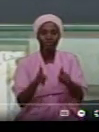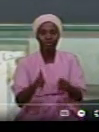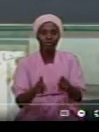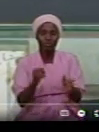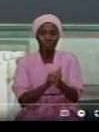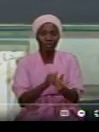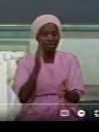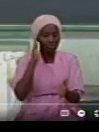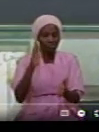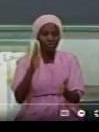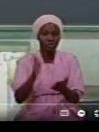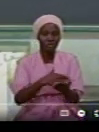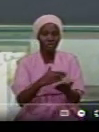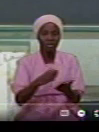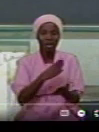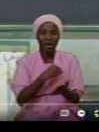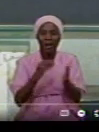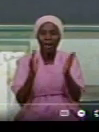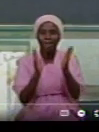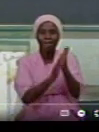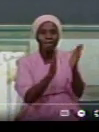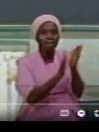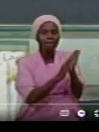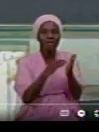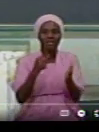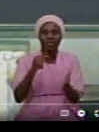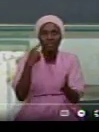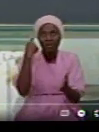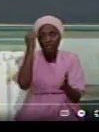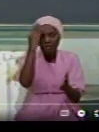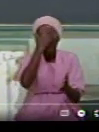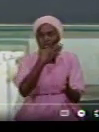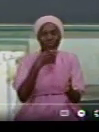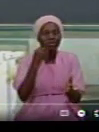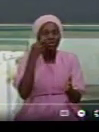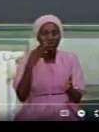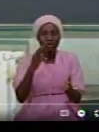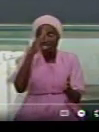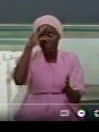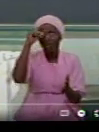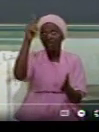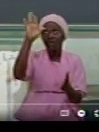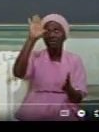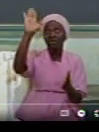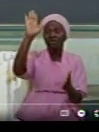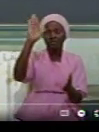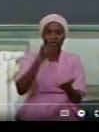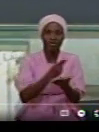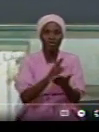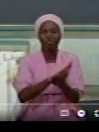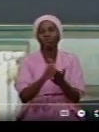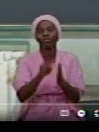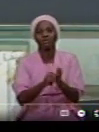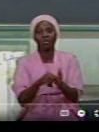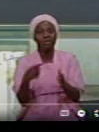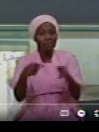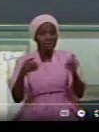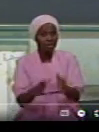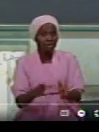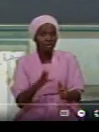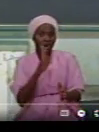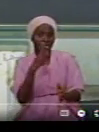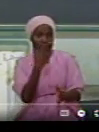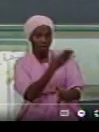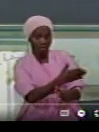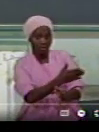Should praise the beauty of his holiness. The enemies were still there, and the war was still there. The